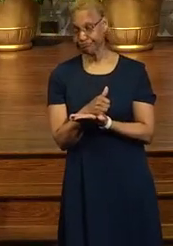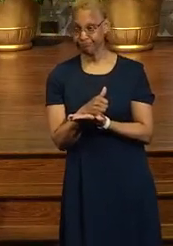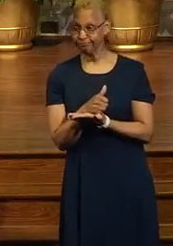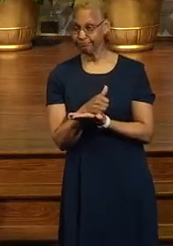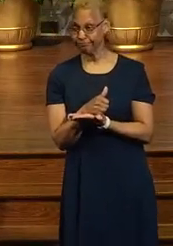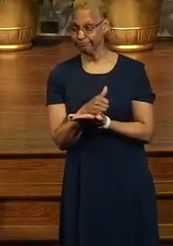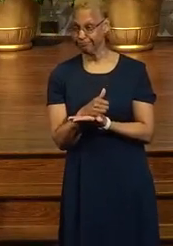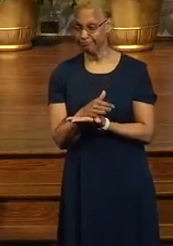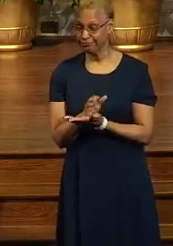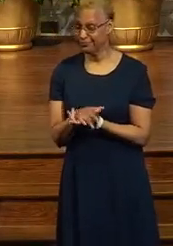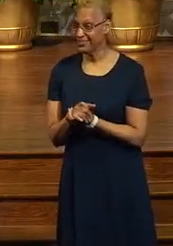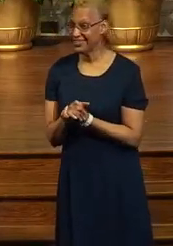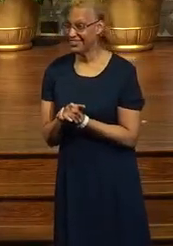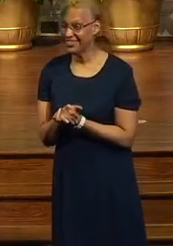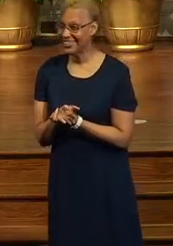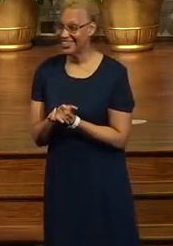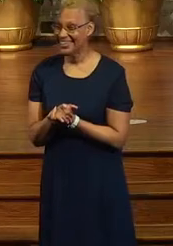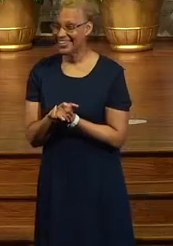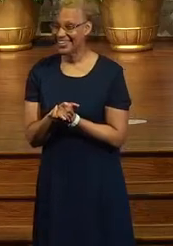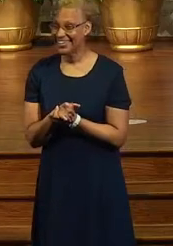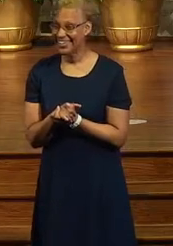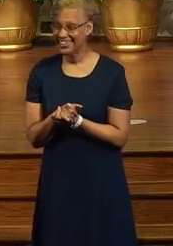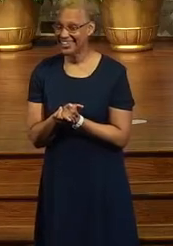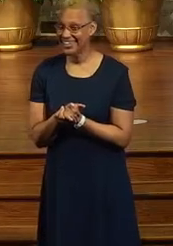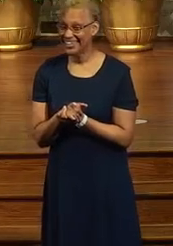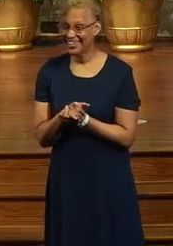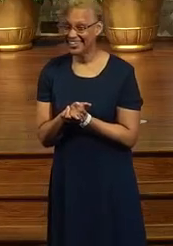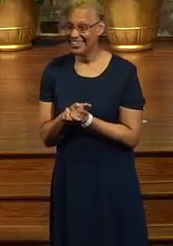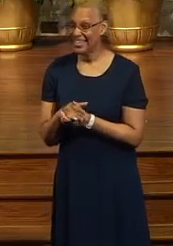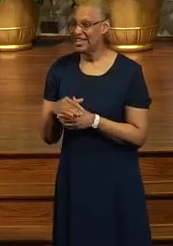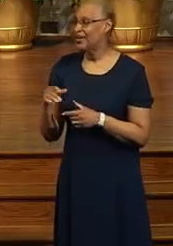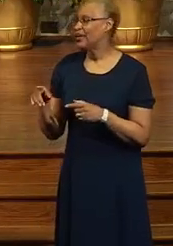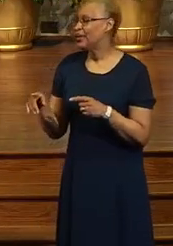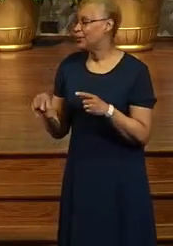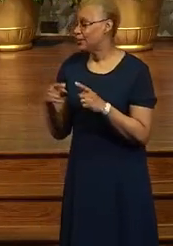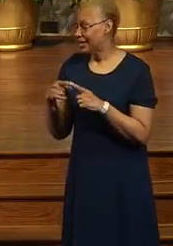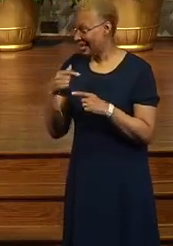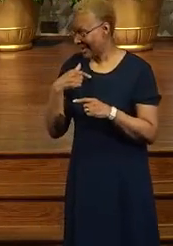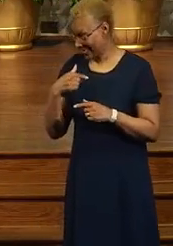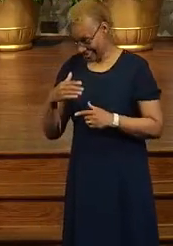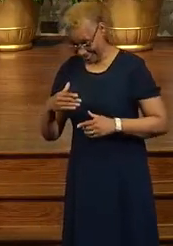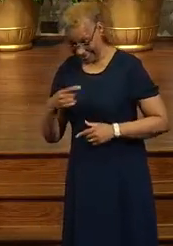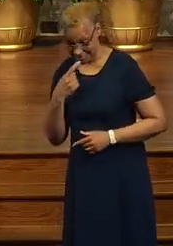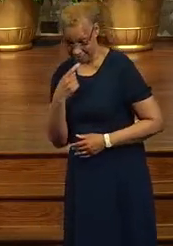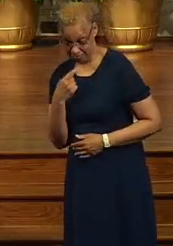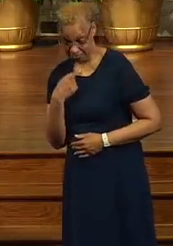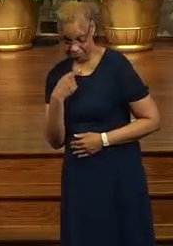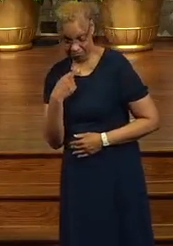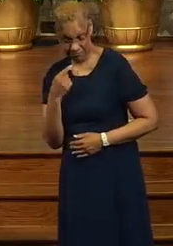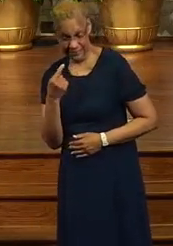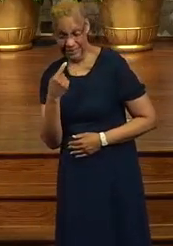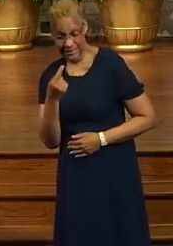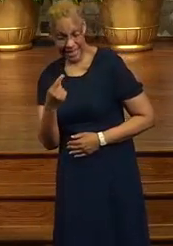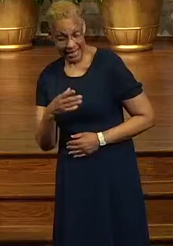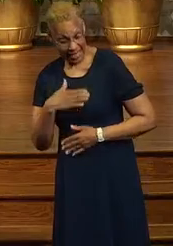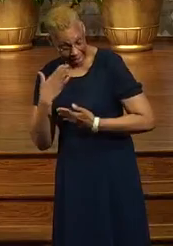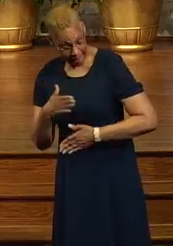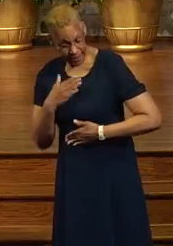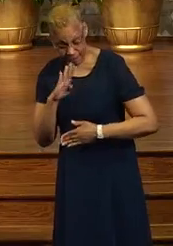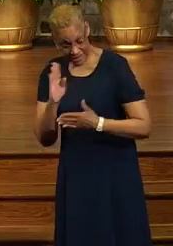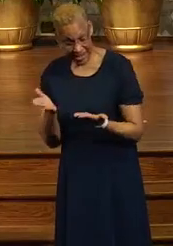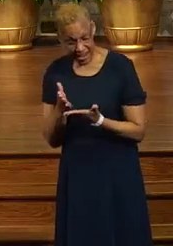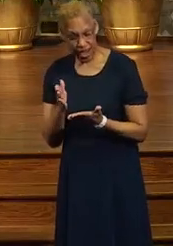You see, when I say that I'm glad to be here with you, I really mean